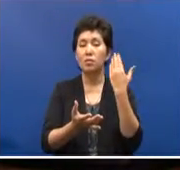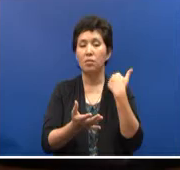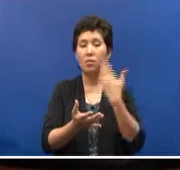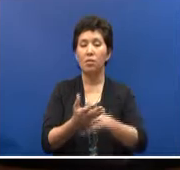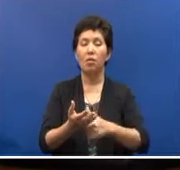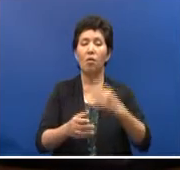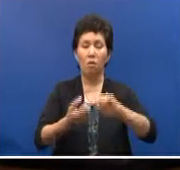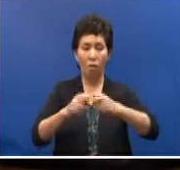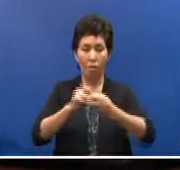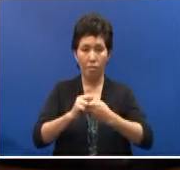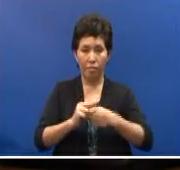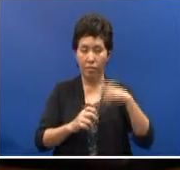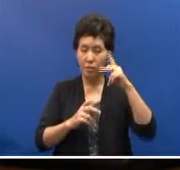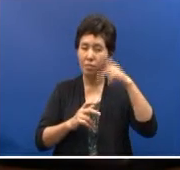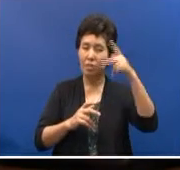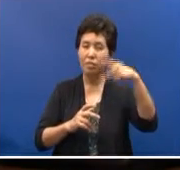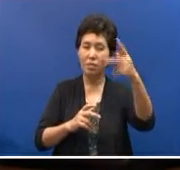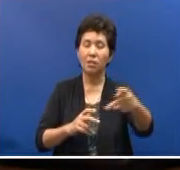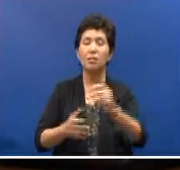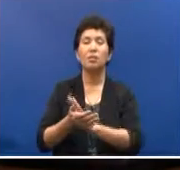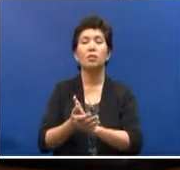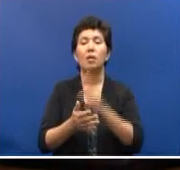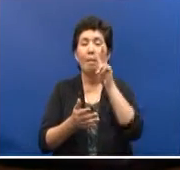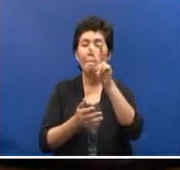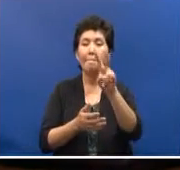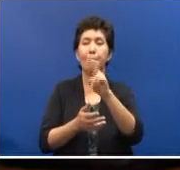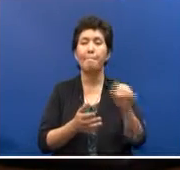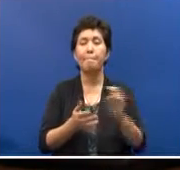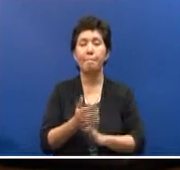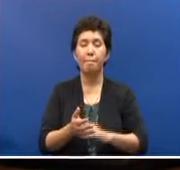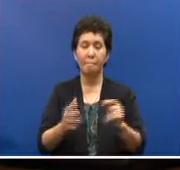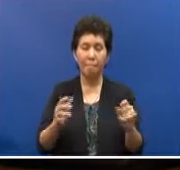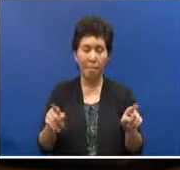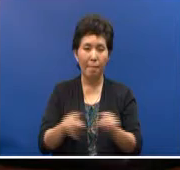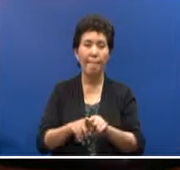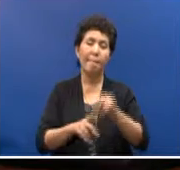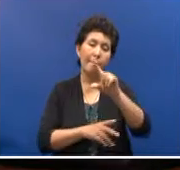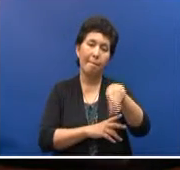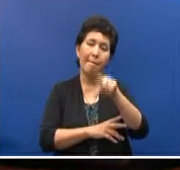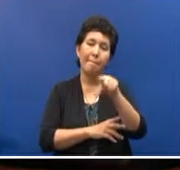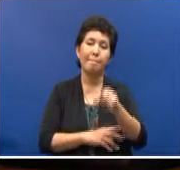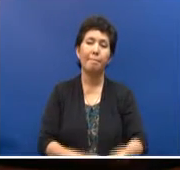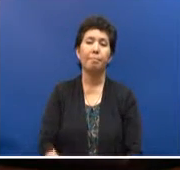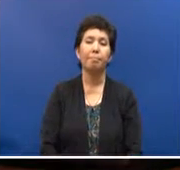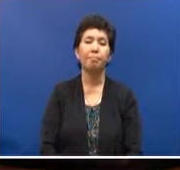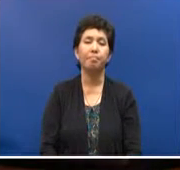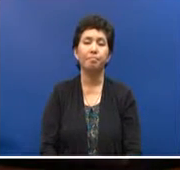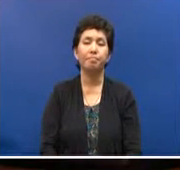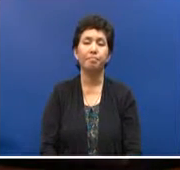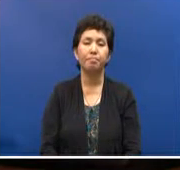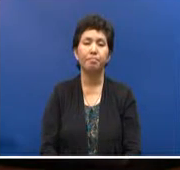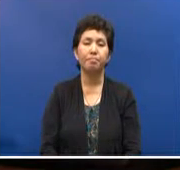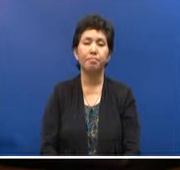conflict perspective always view that this is due to the social inequalities.